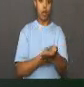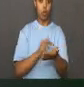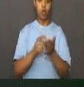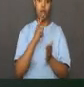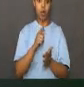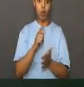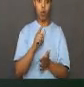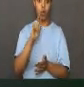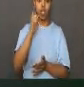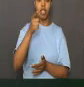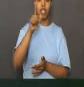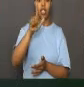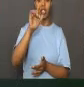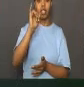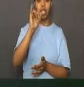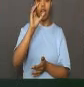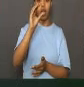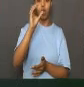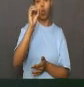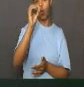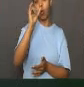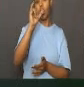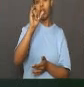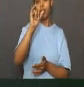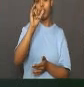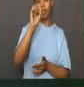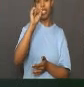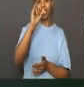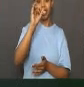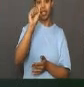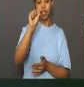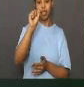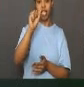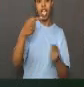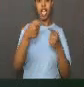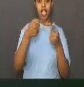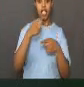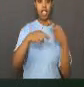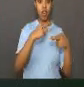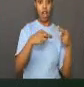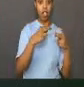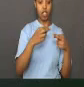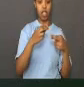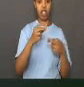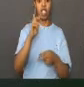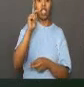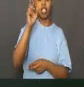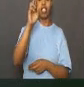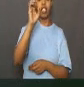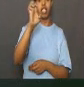glycolysis, the link reaction, Krebs cycle, and